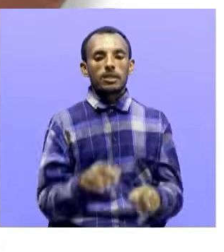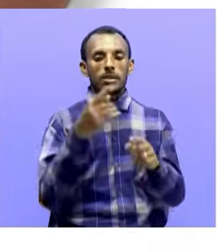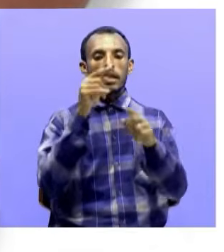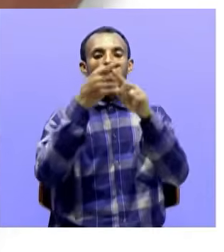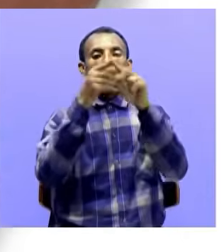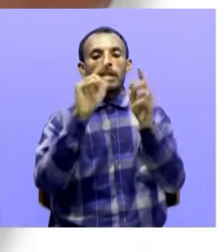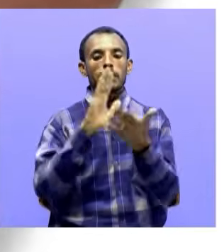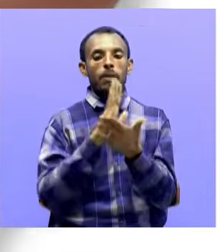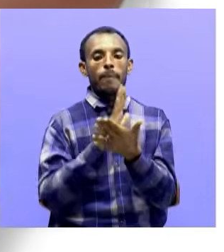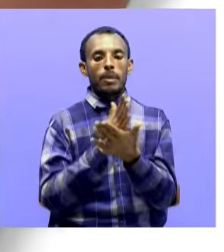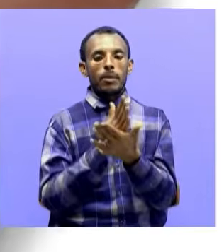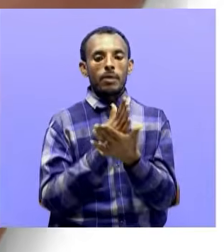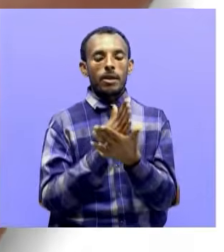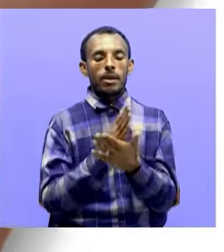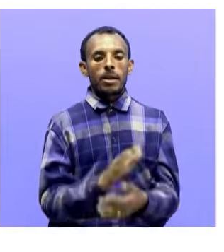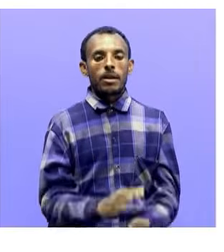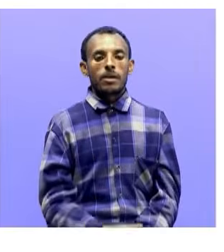difference